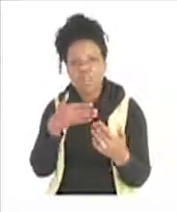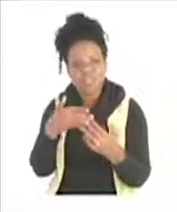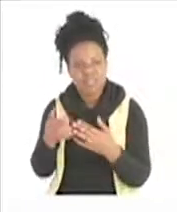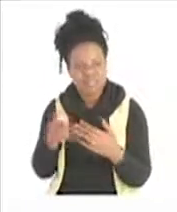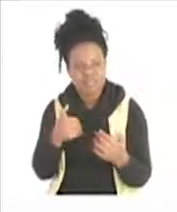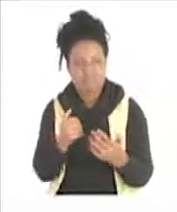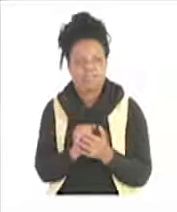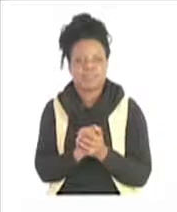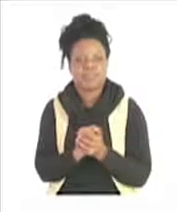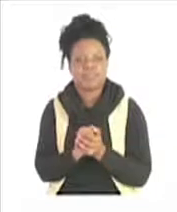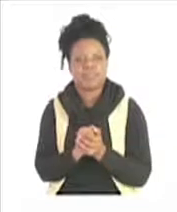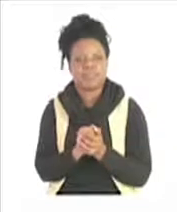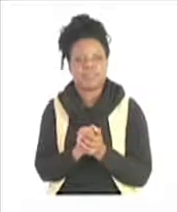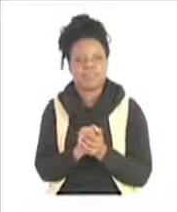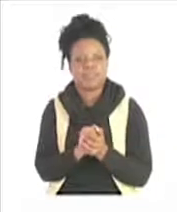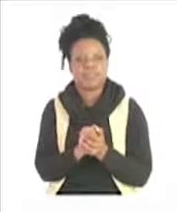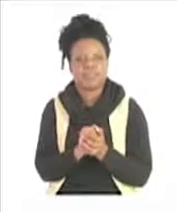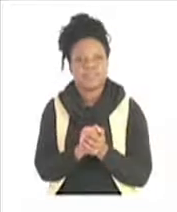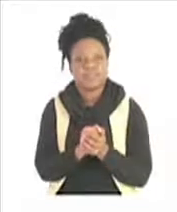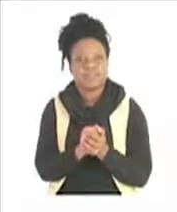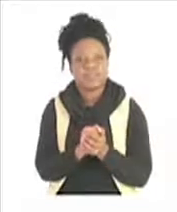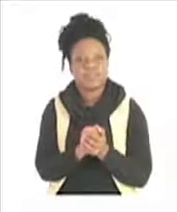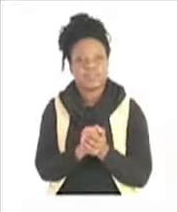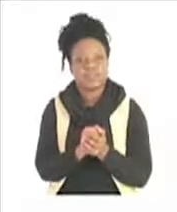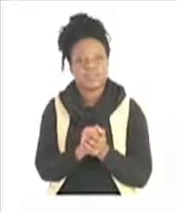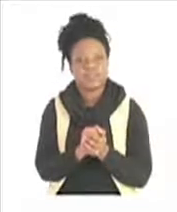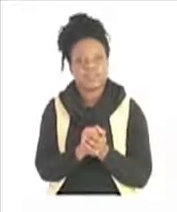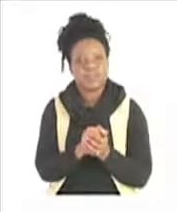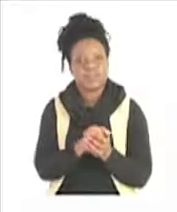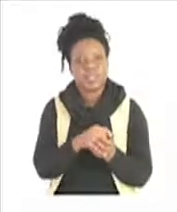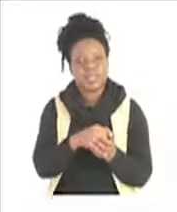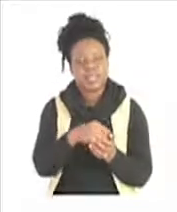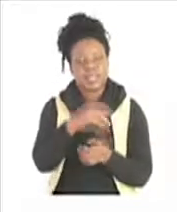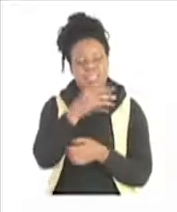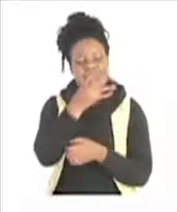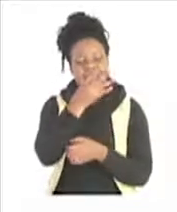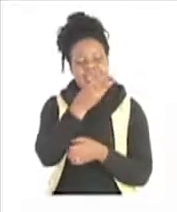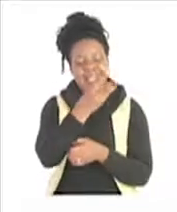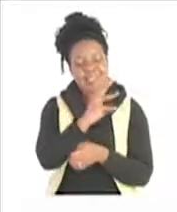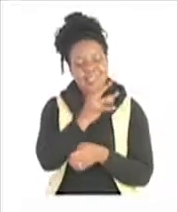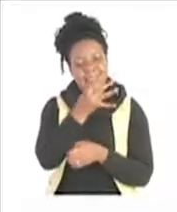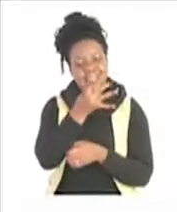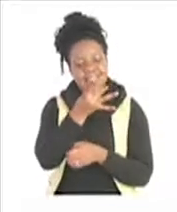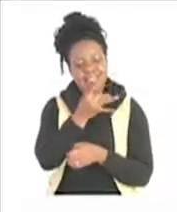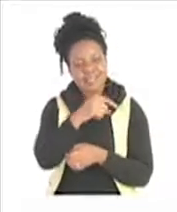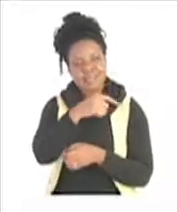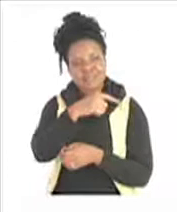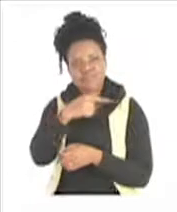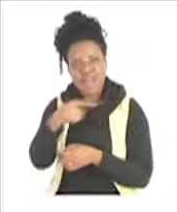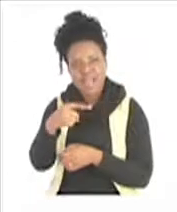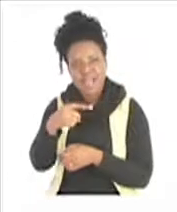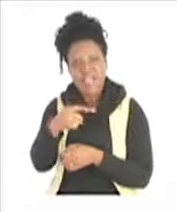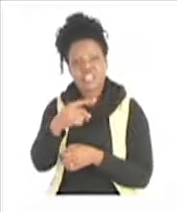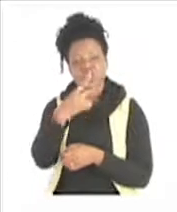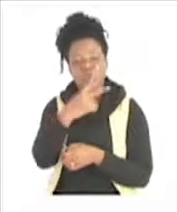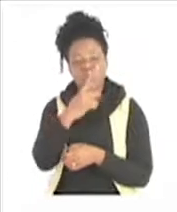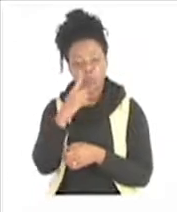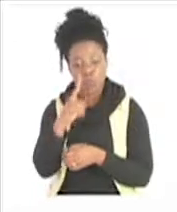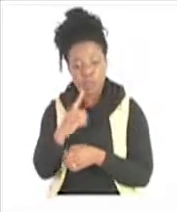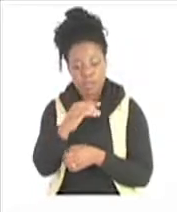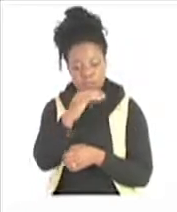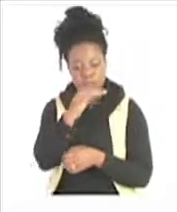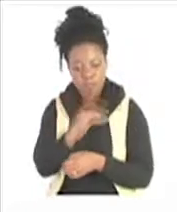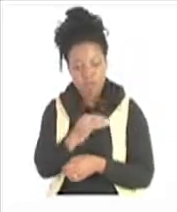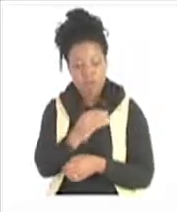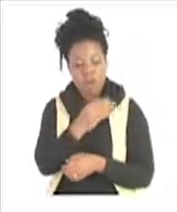do first. So we say 68 minus 21 equals